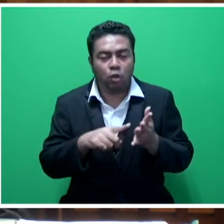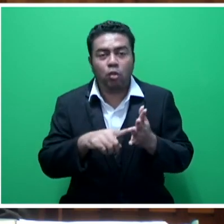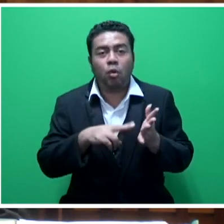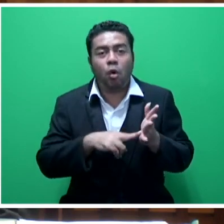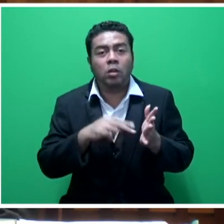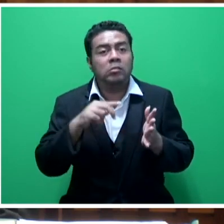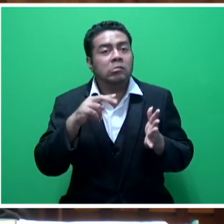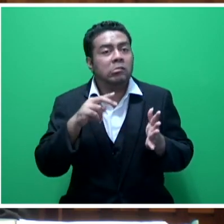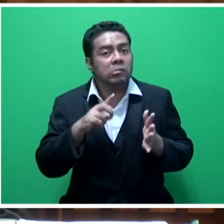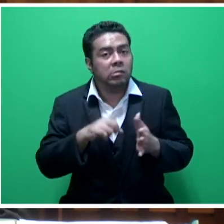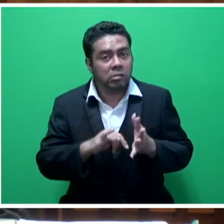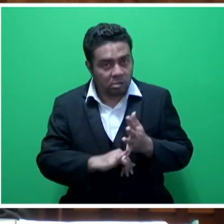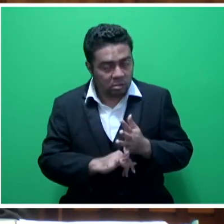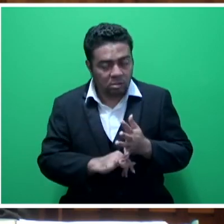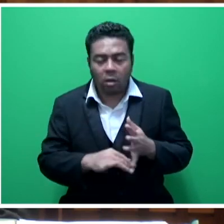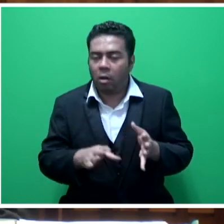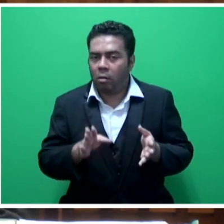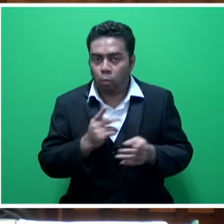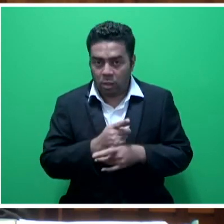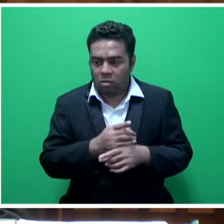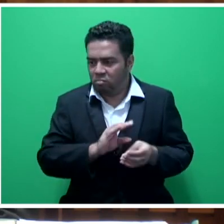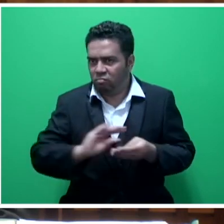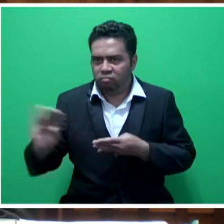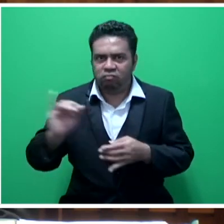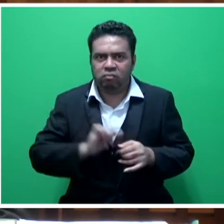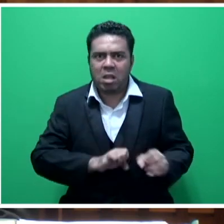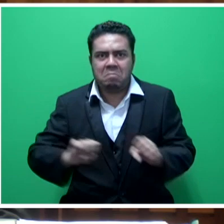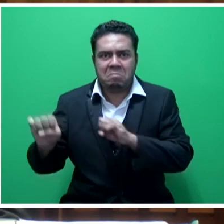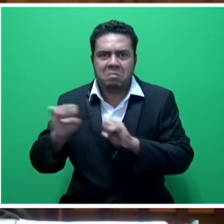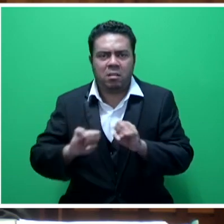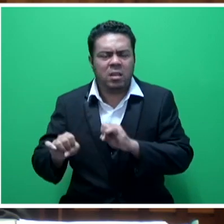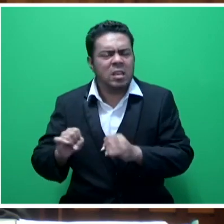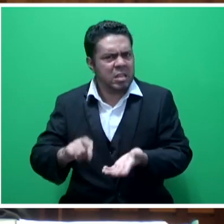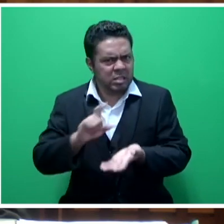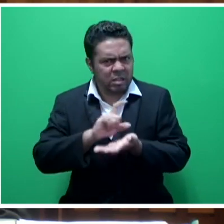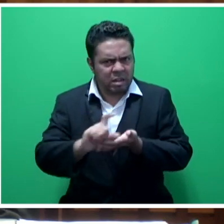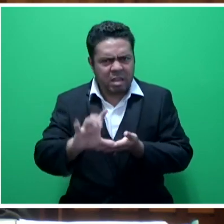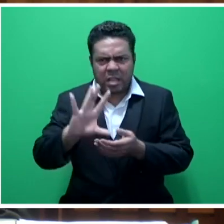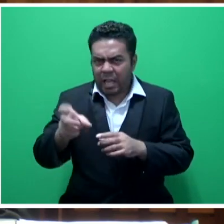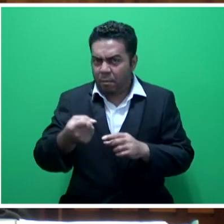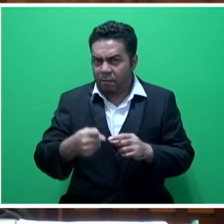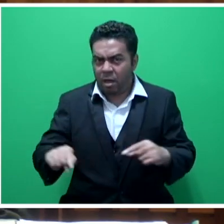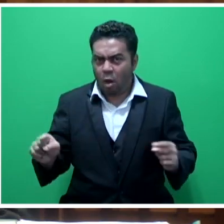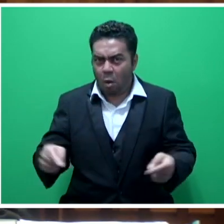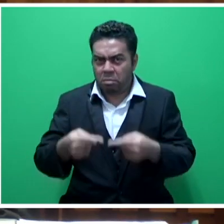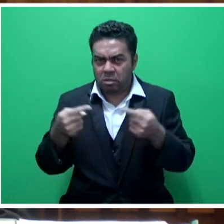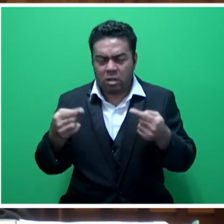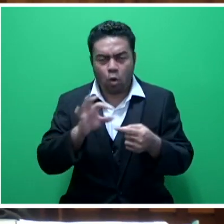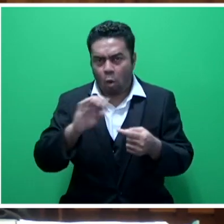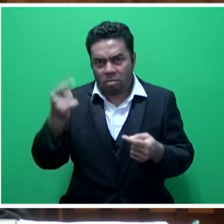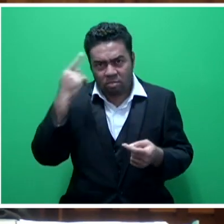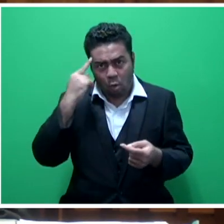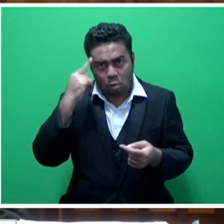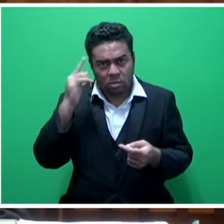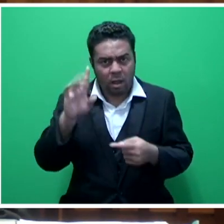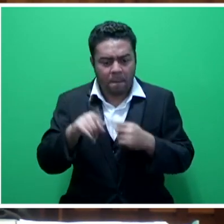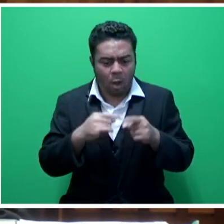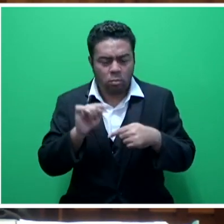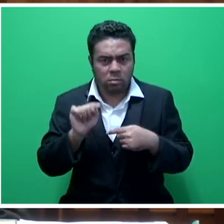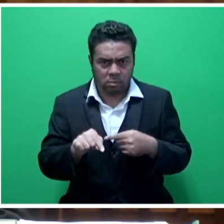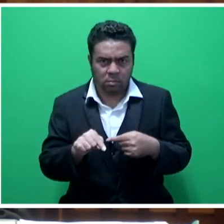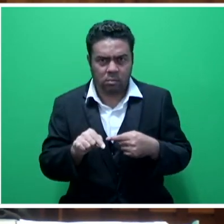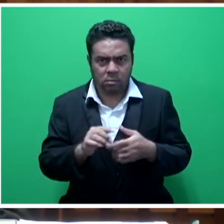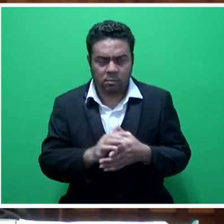to the whims of a foreign company. Mr. Speaker, it's clear some of the members on the opposite side have not thought any of this